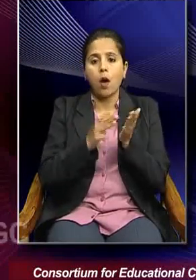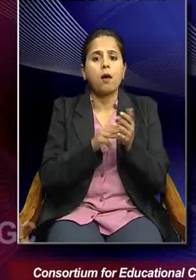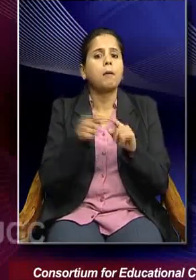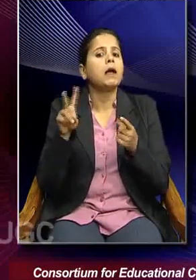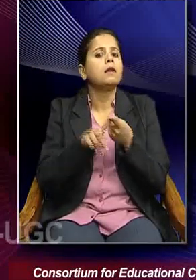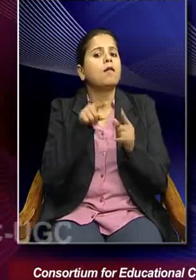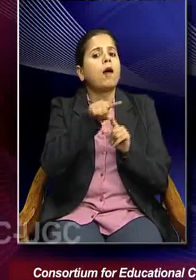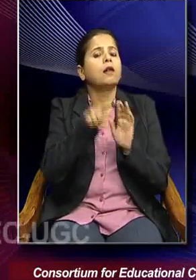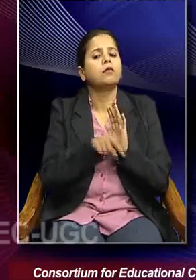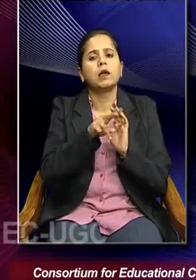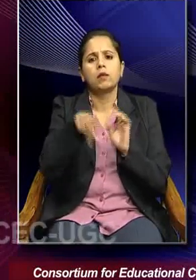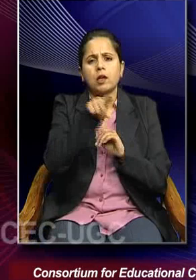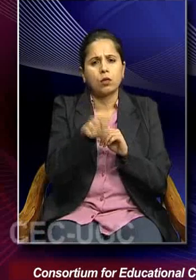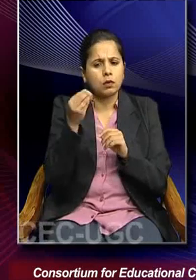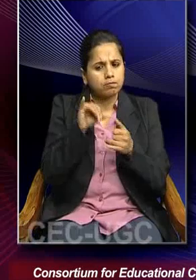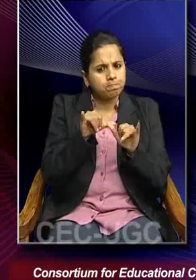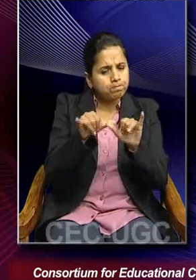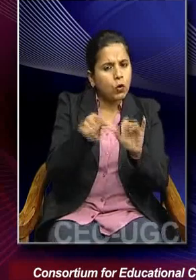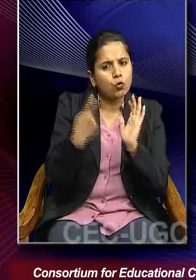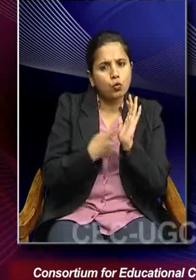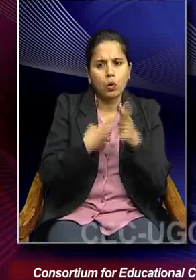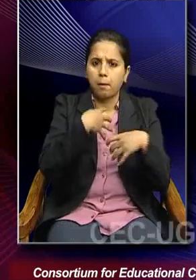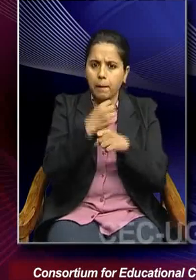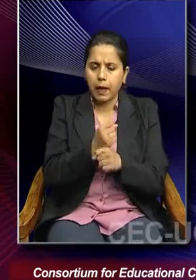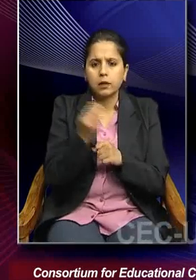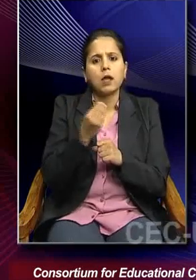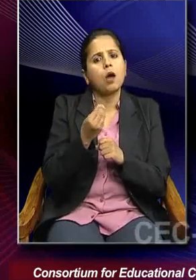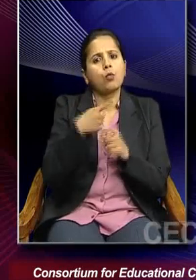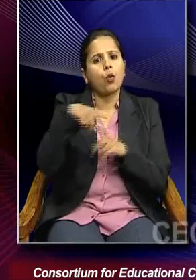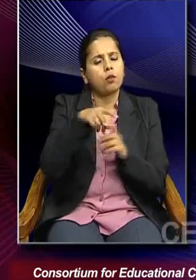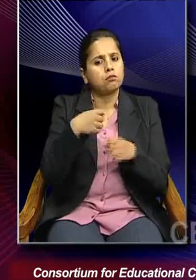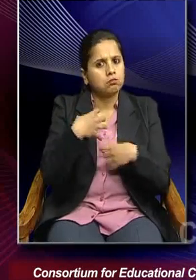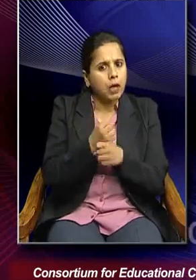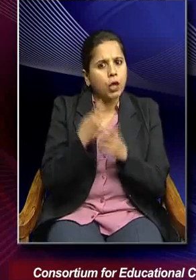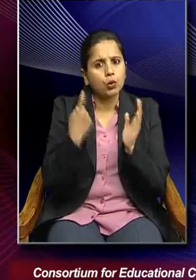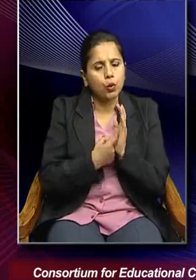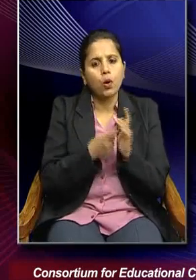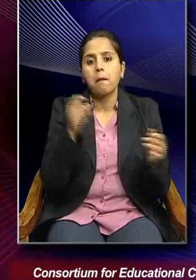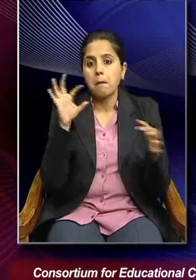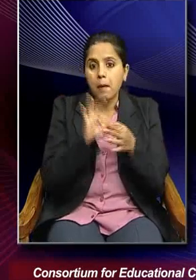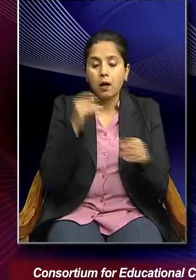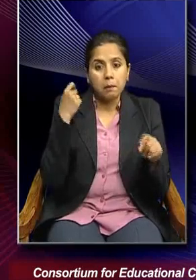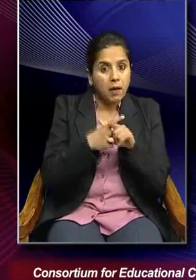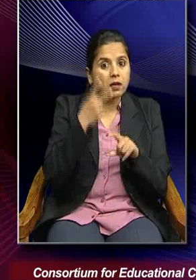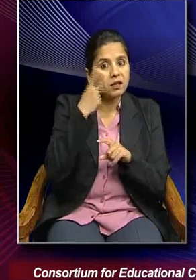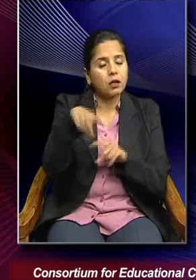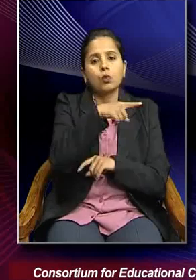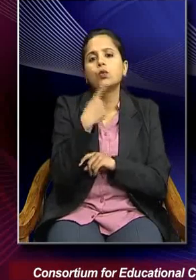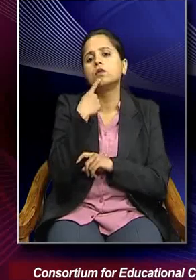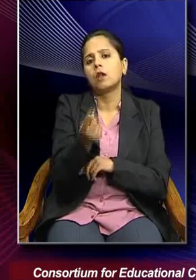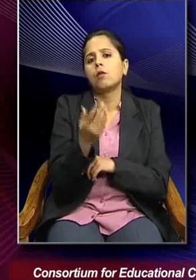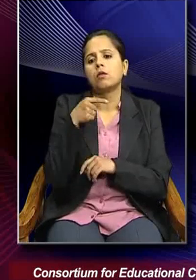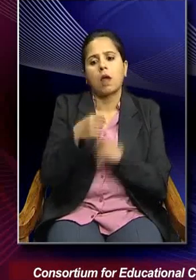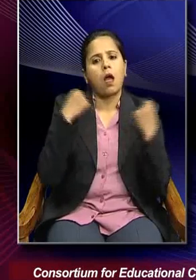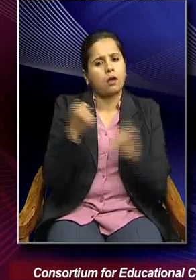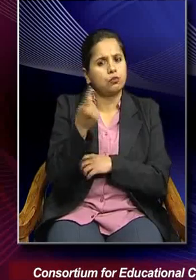means that you are setting certain norms or principles on the basis of which you say that this action